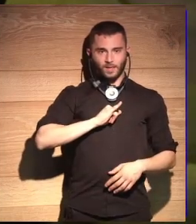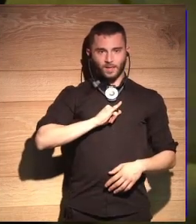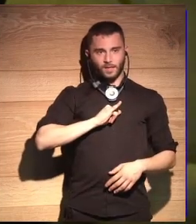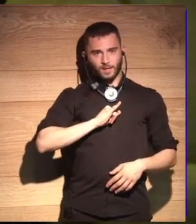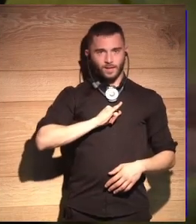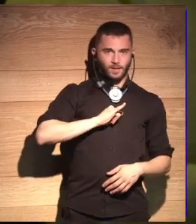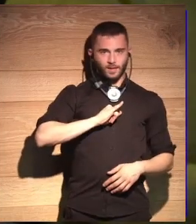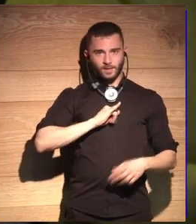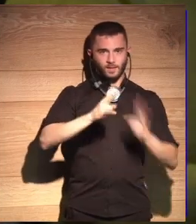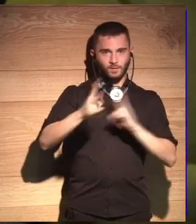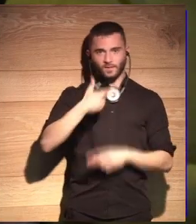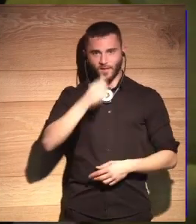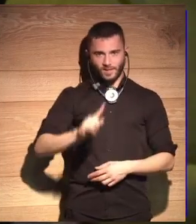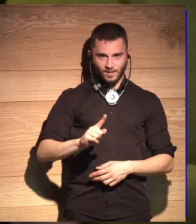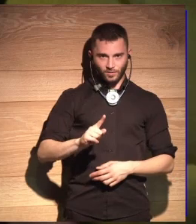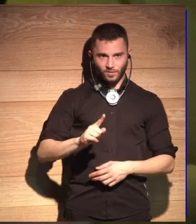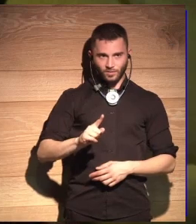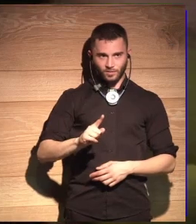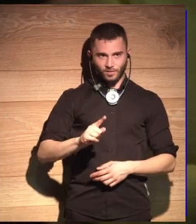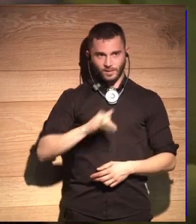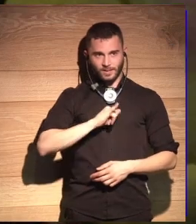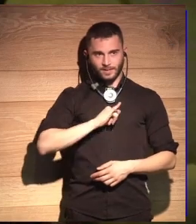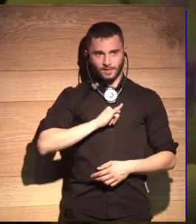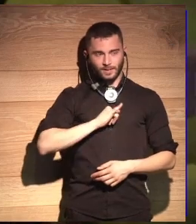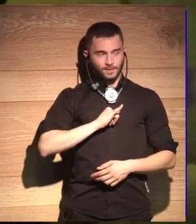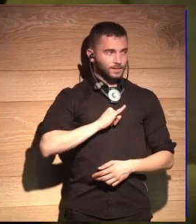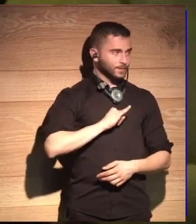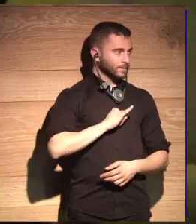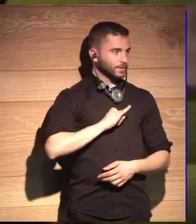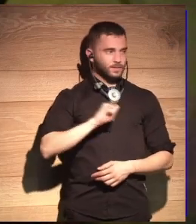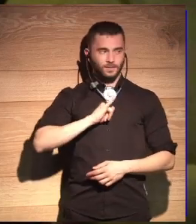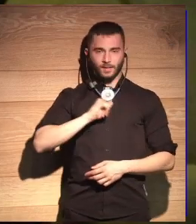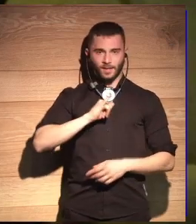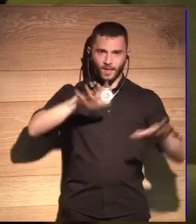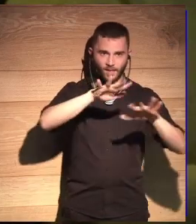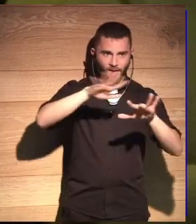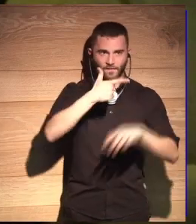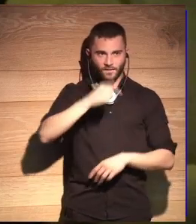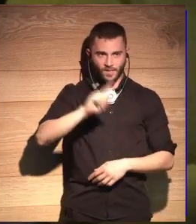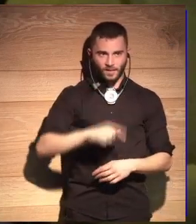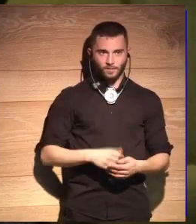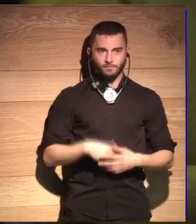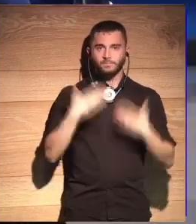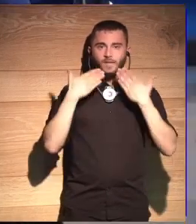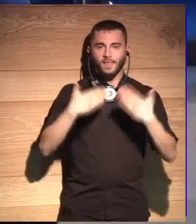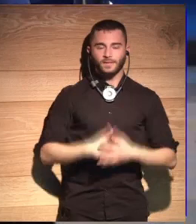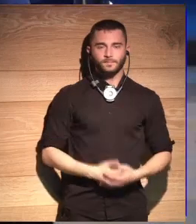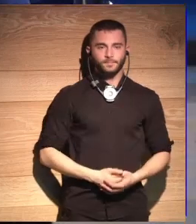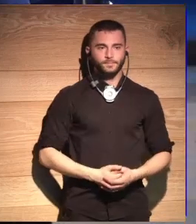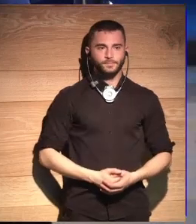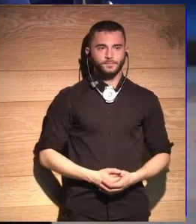situation afterwards. Perhaps identities are not so easy to categorize, so to speak, or to convince. Thank